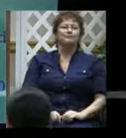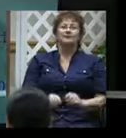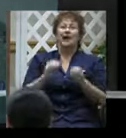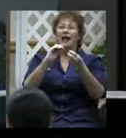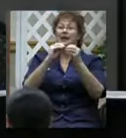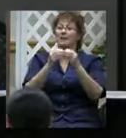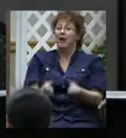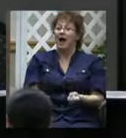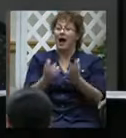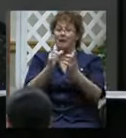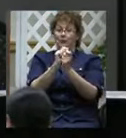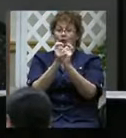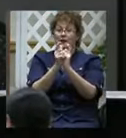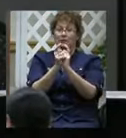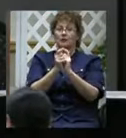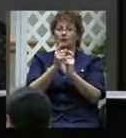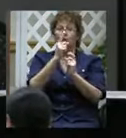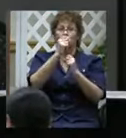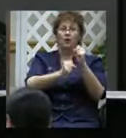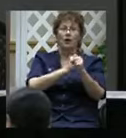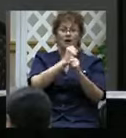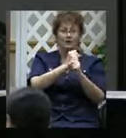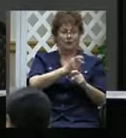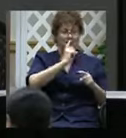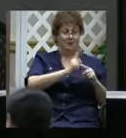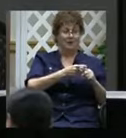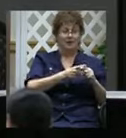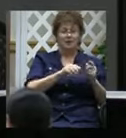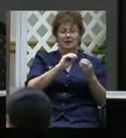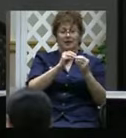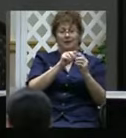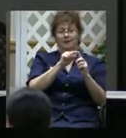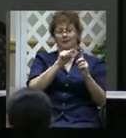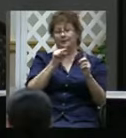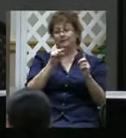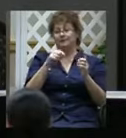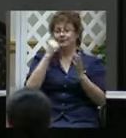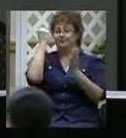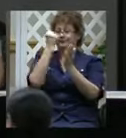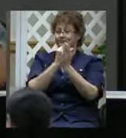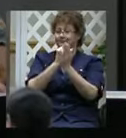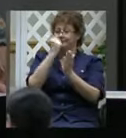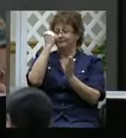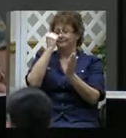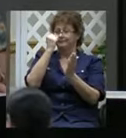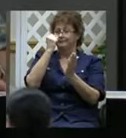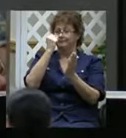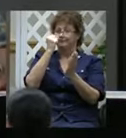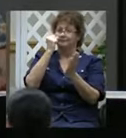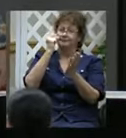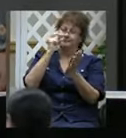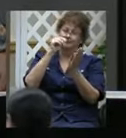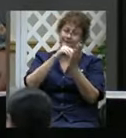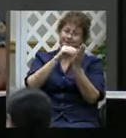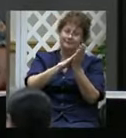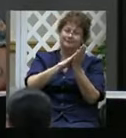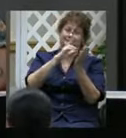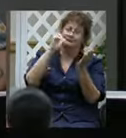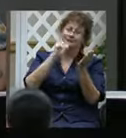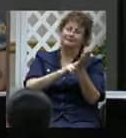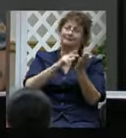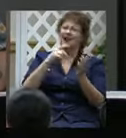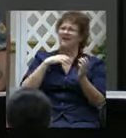translation. And I use a year sequence plus a number for each translation. I stamp, date, and sign them. There's a certified stamp I have